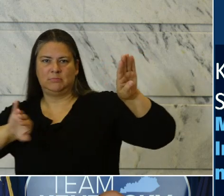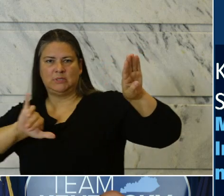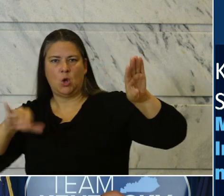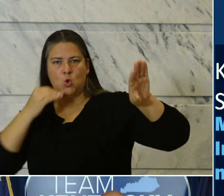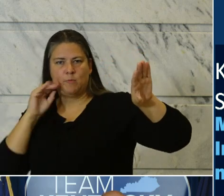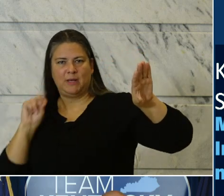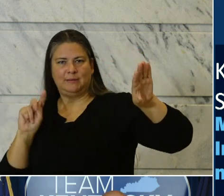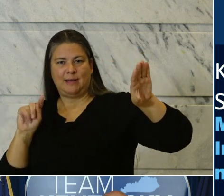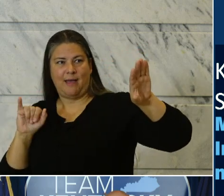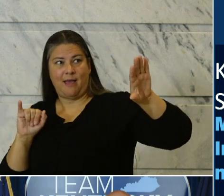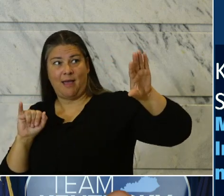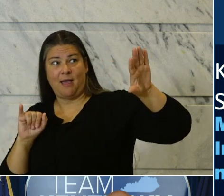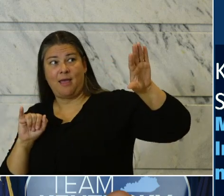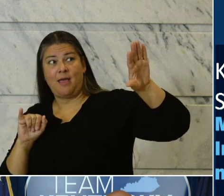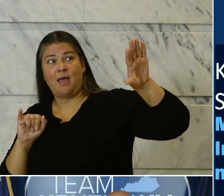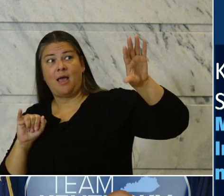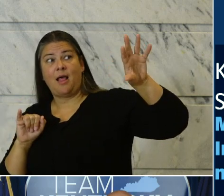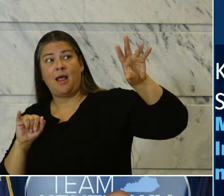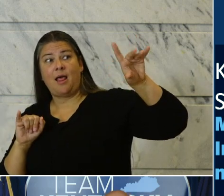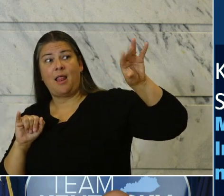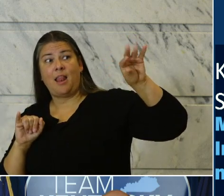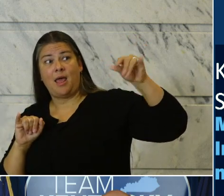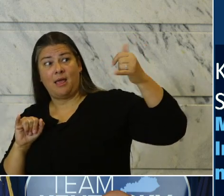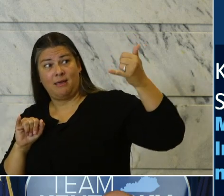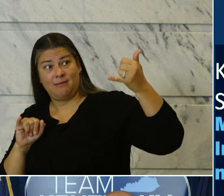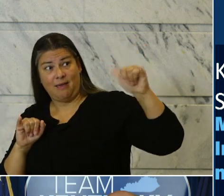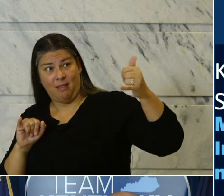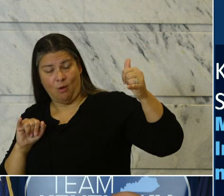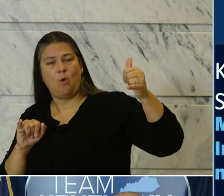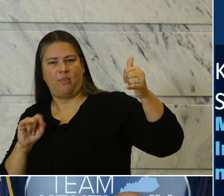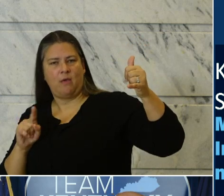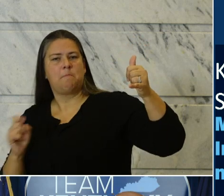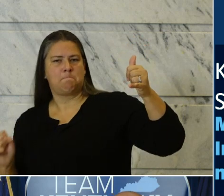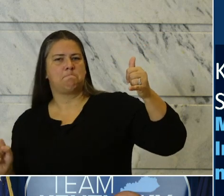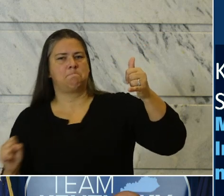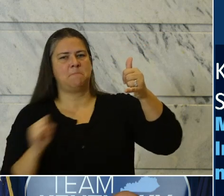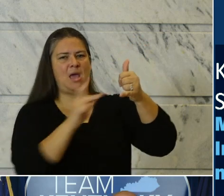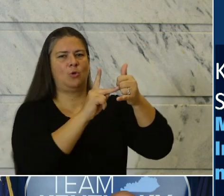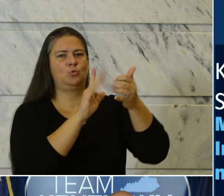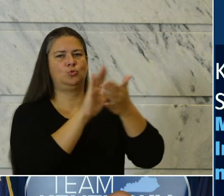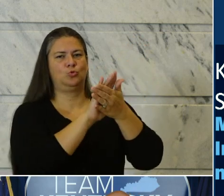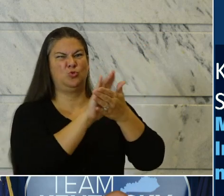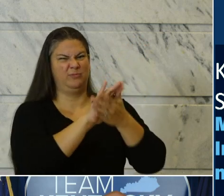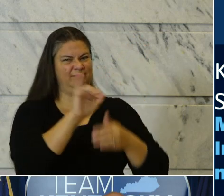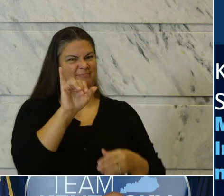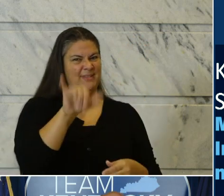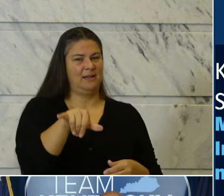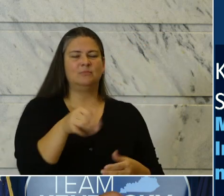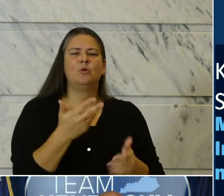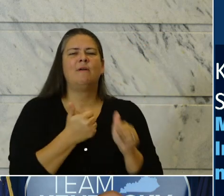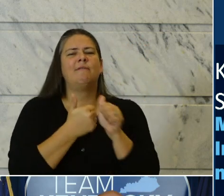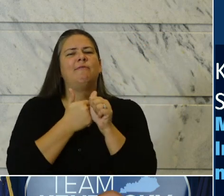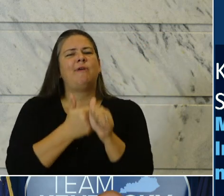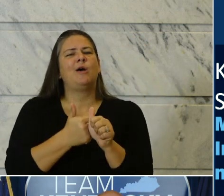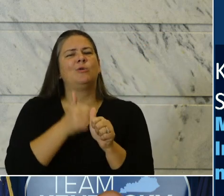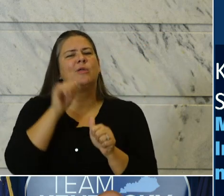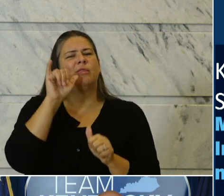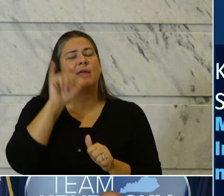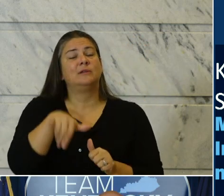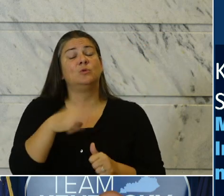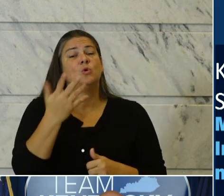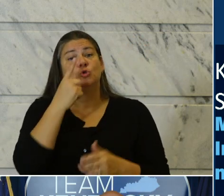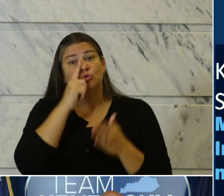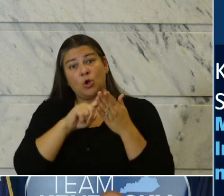long chute, if you remember that game, and you went down a couple levels. I have removed that part, so now you just follow and you check on Thursday night,